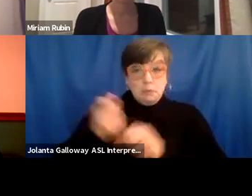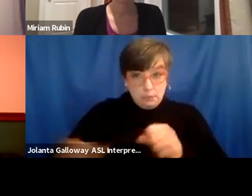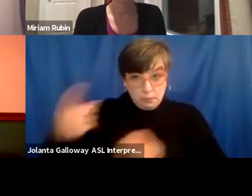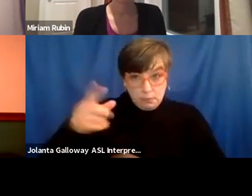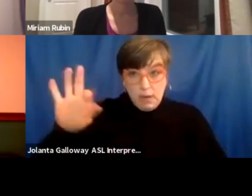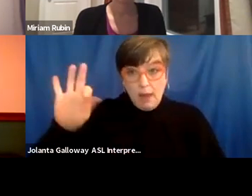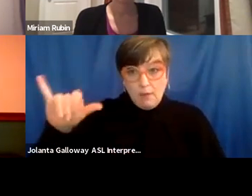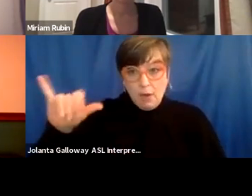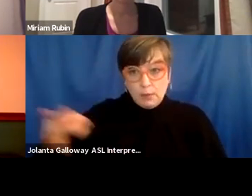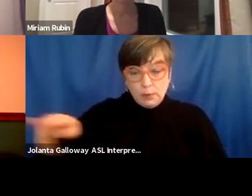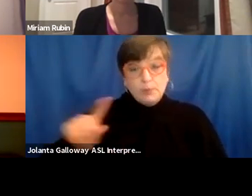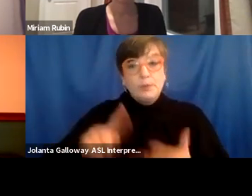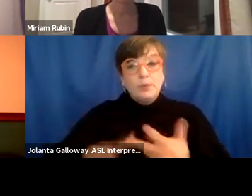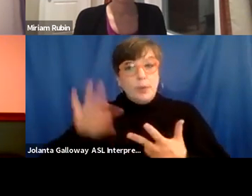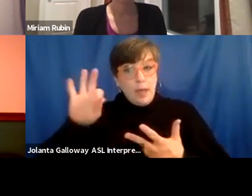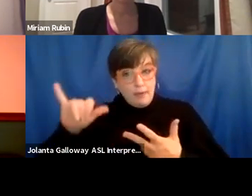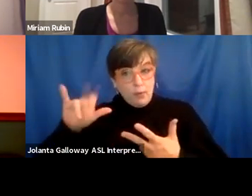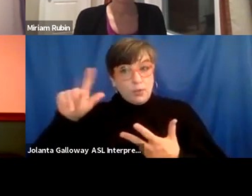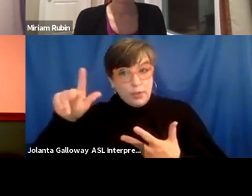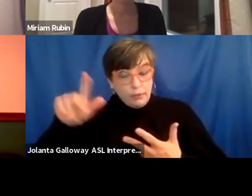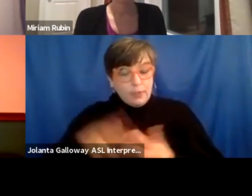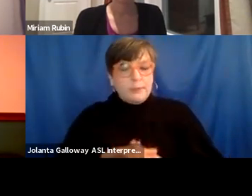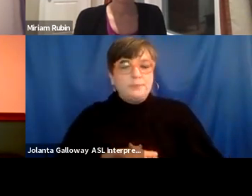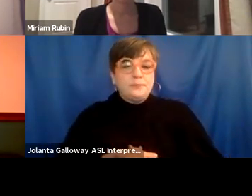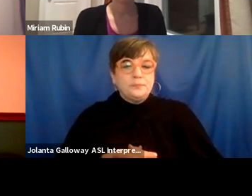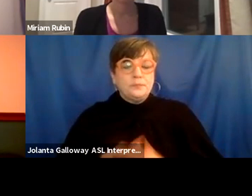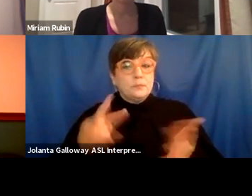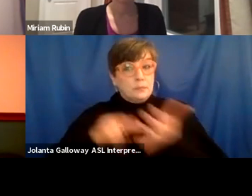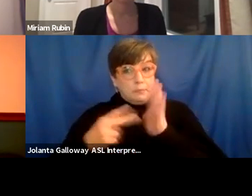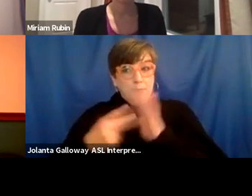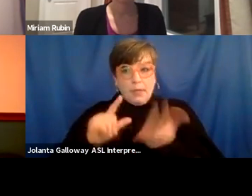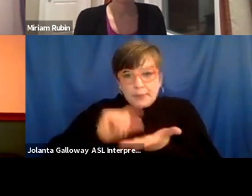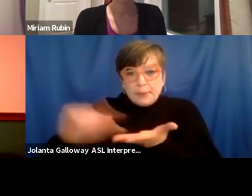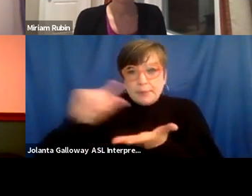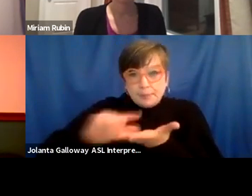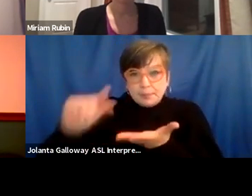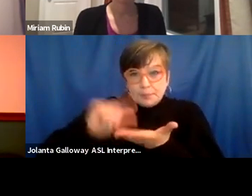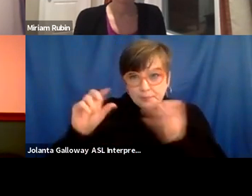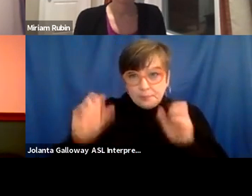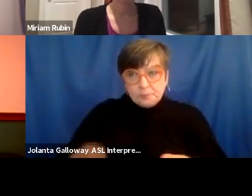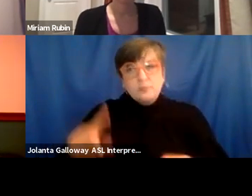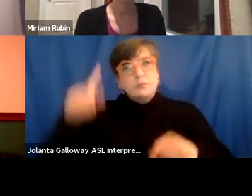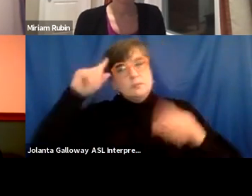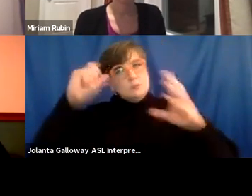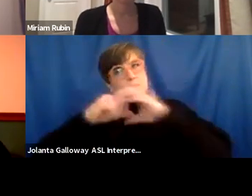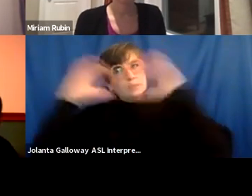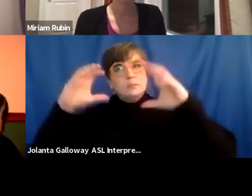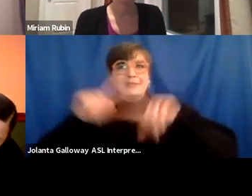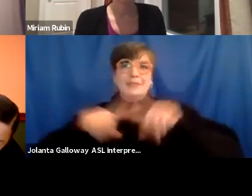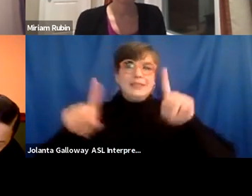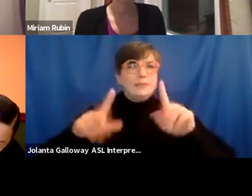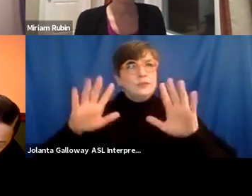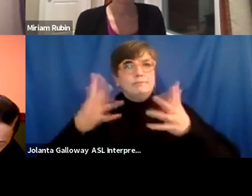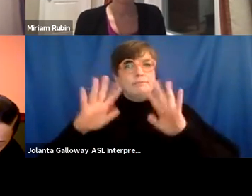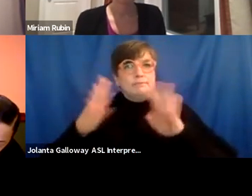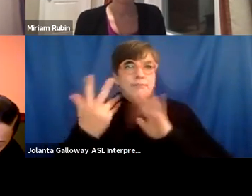FY22, and the following fiscal year, FY23. So we do get to think about it in a couple different buckets.